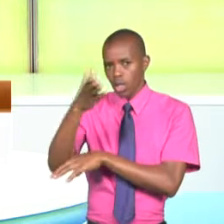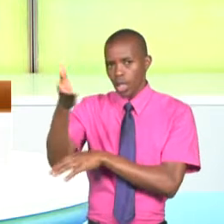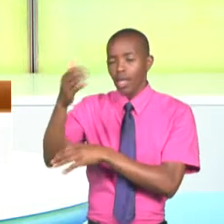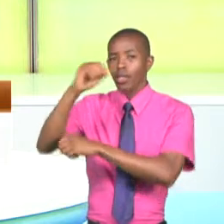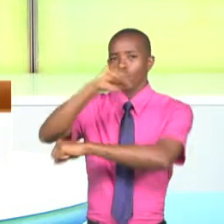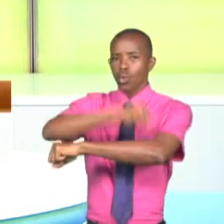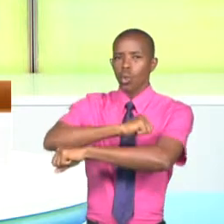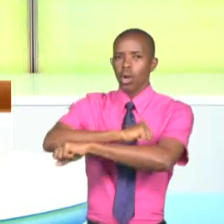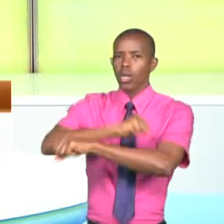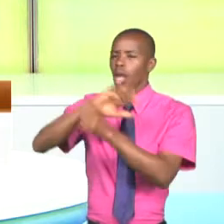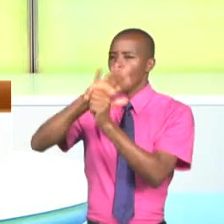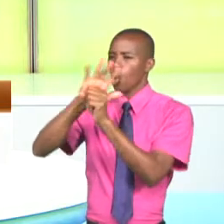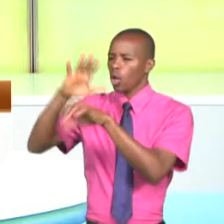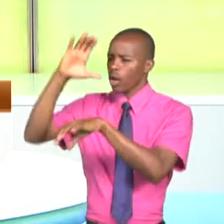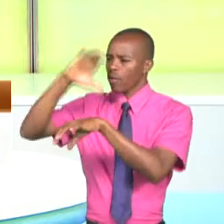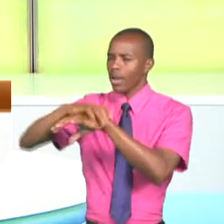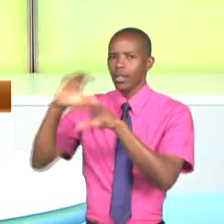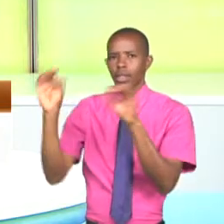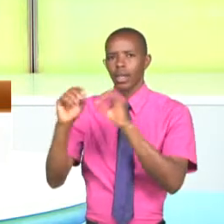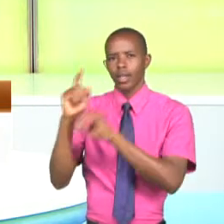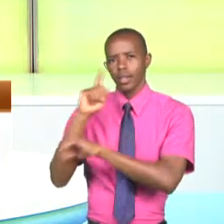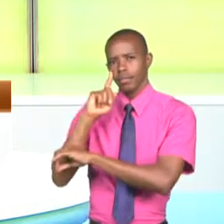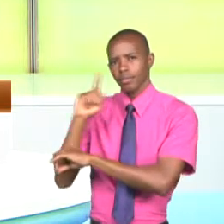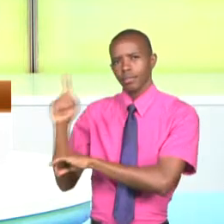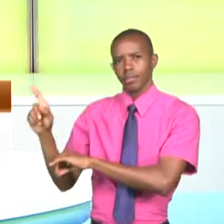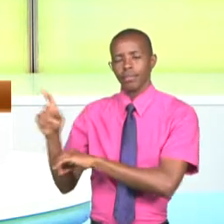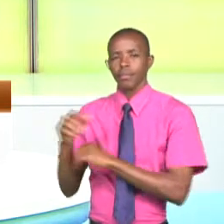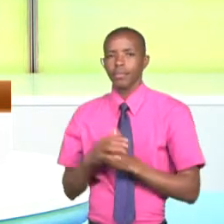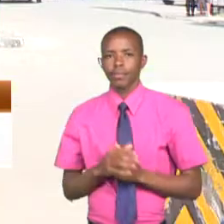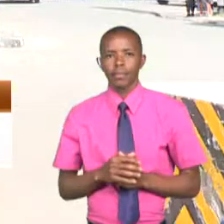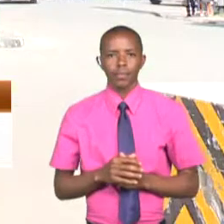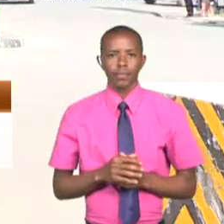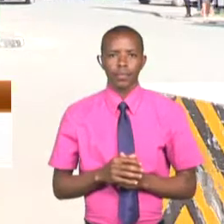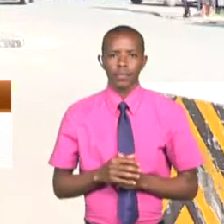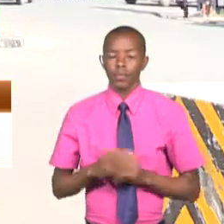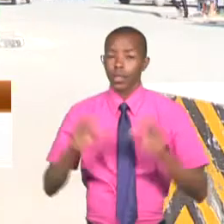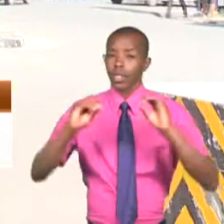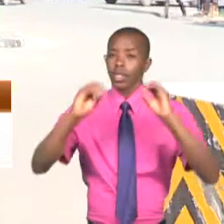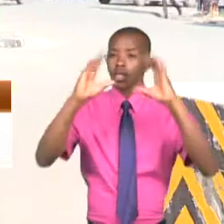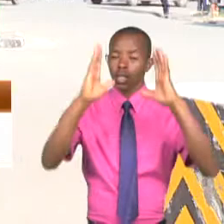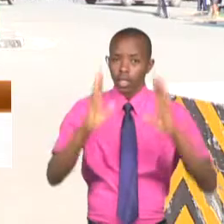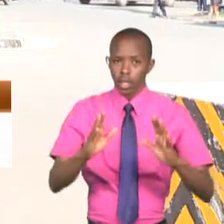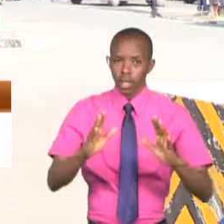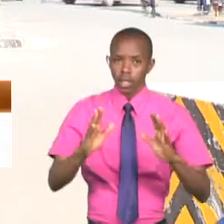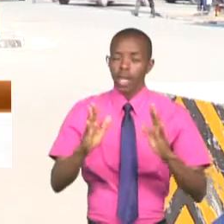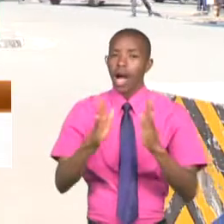shuleni hawaambukizwi virusi hivyo. Hebu tazama. The